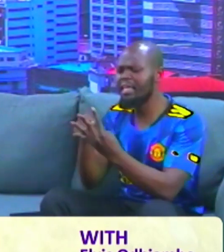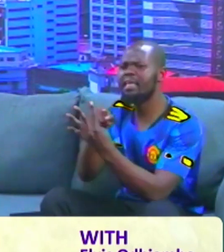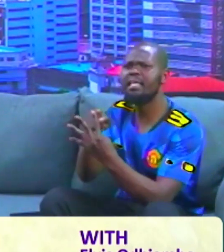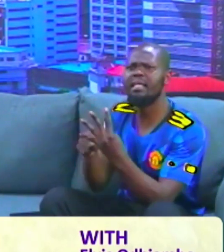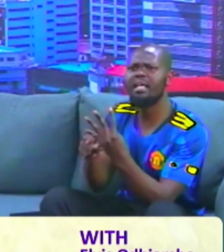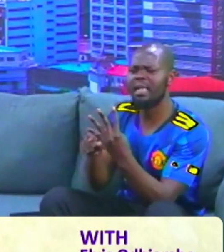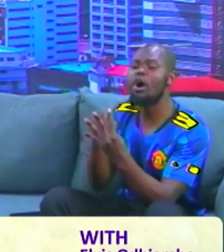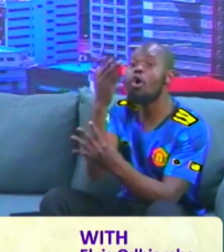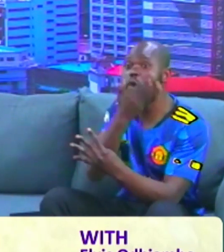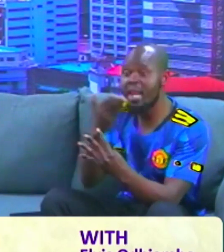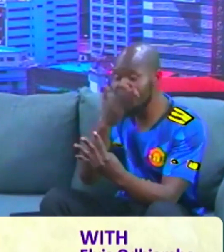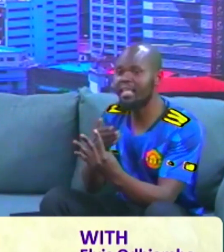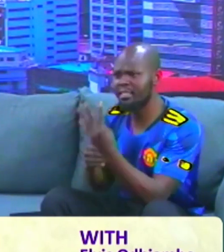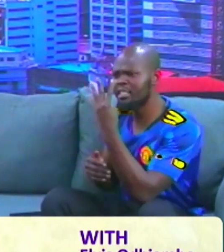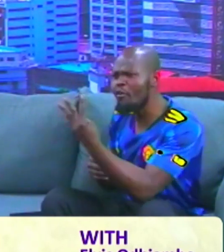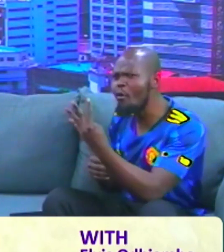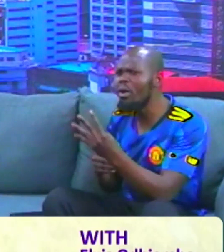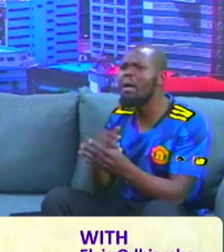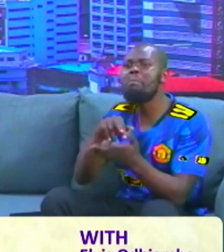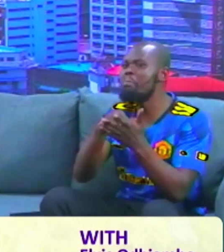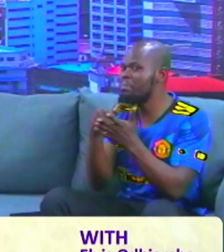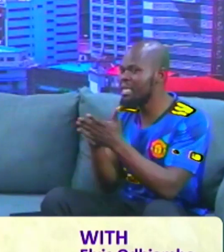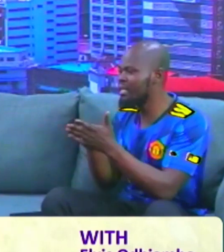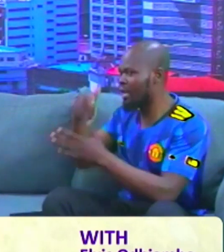Menengai Oilers. Yeah, and Menengai Oilers.